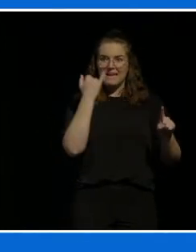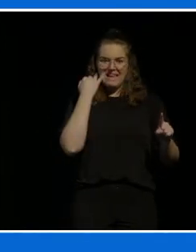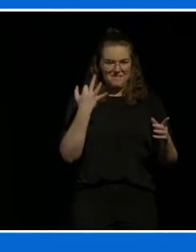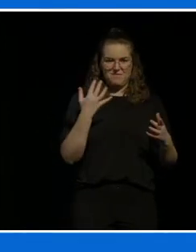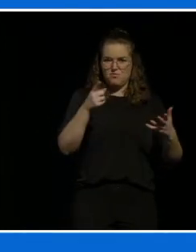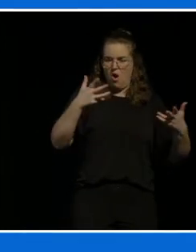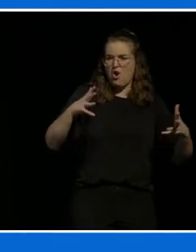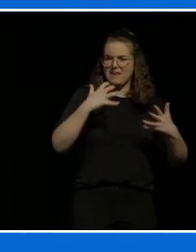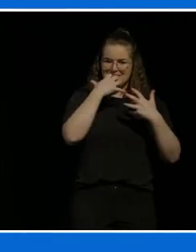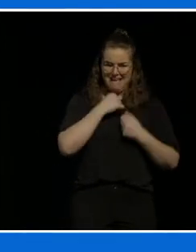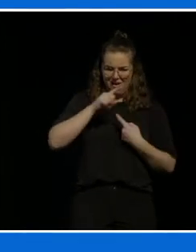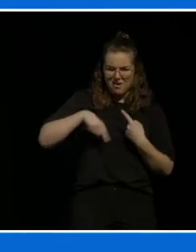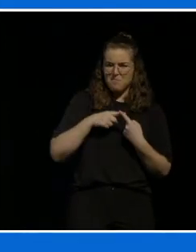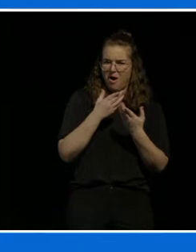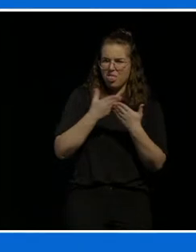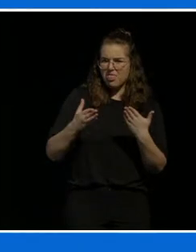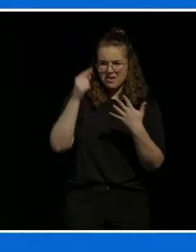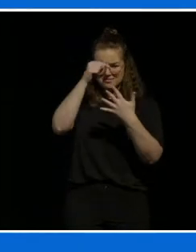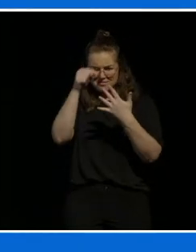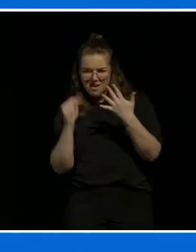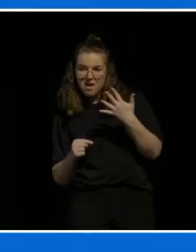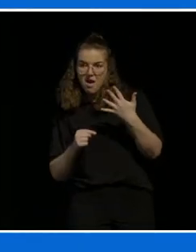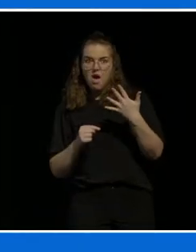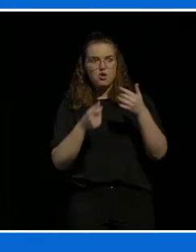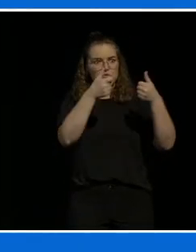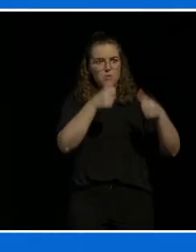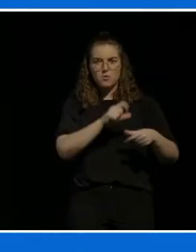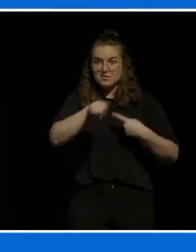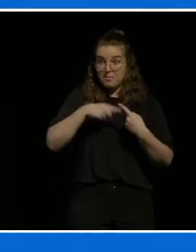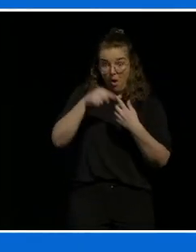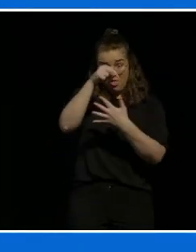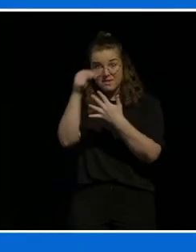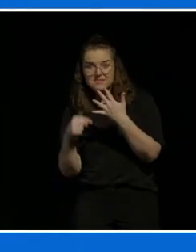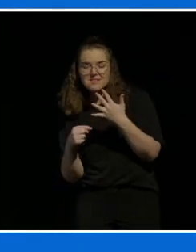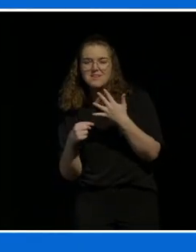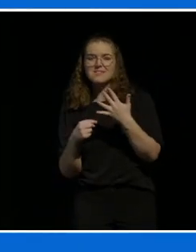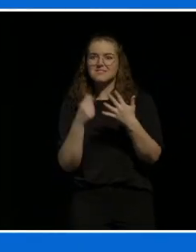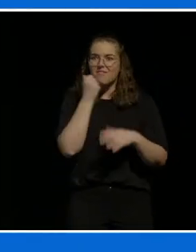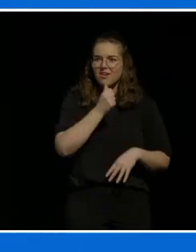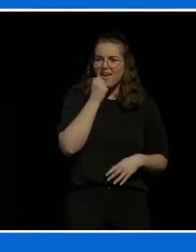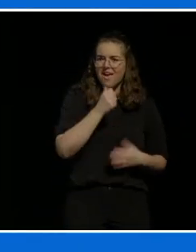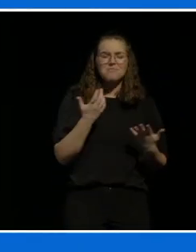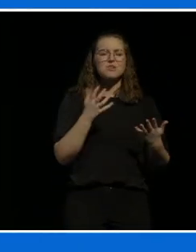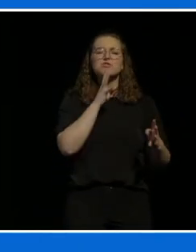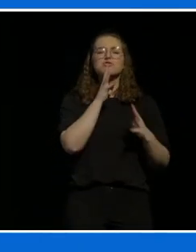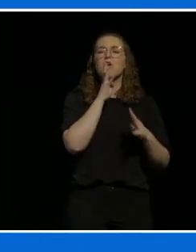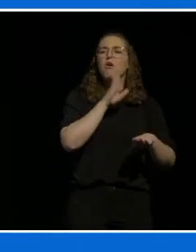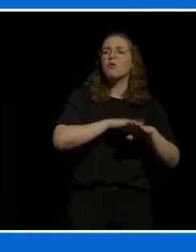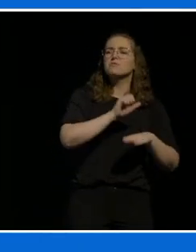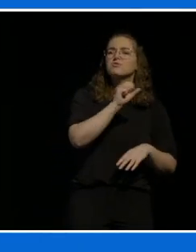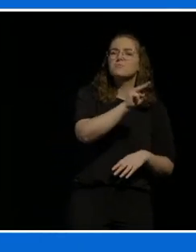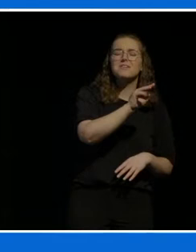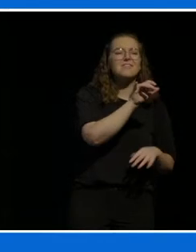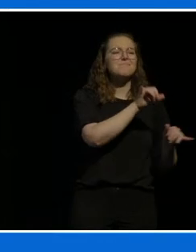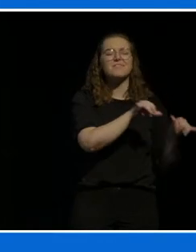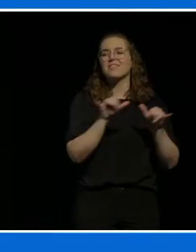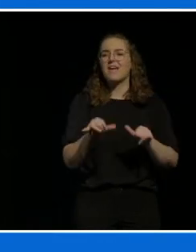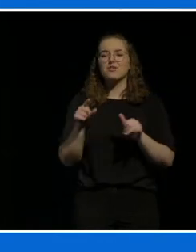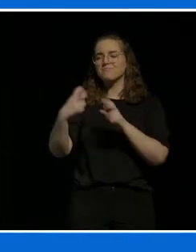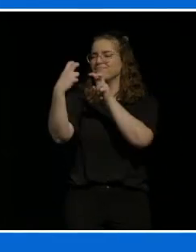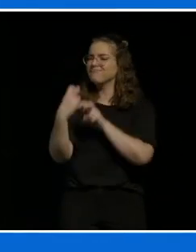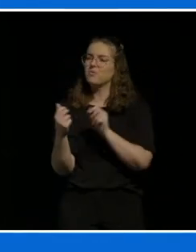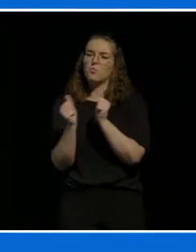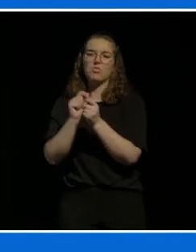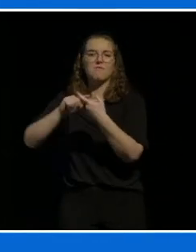care about, the things you already are talking about every single day, talk on social media like you're talking to a friend or you're explaining your idea or